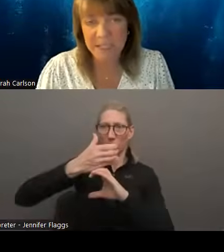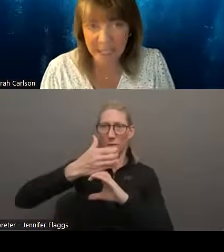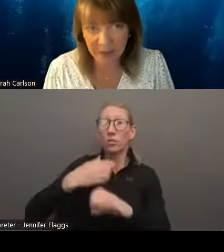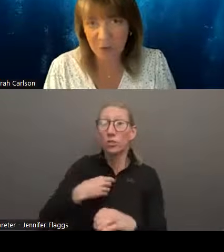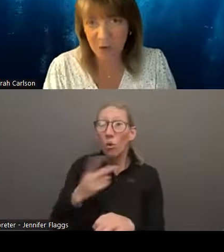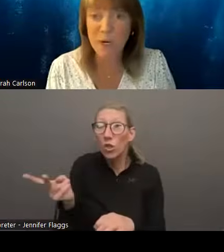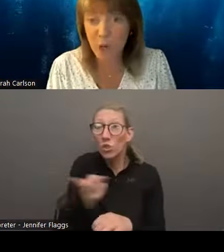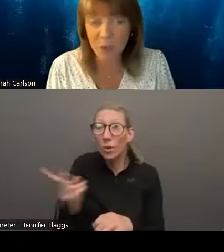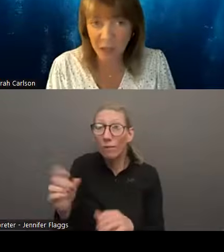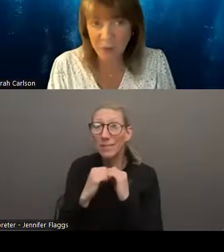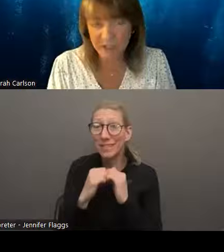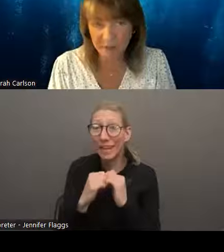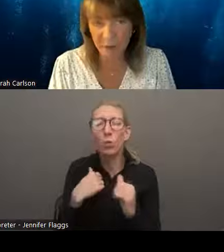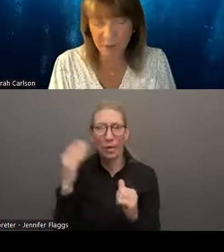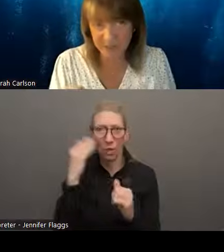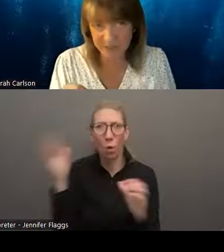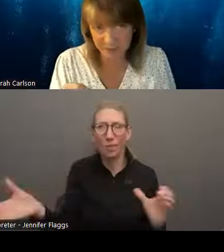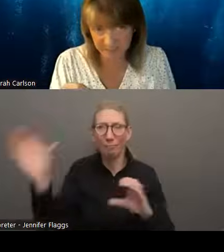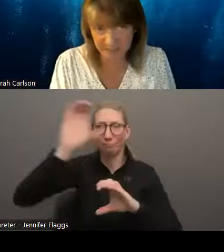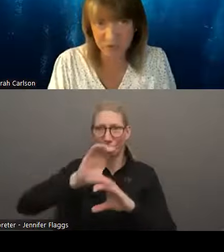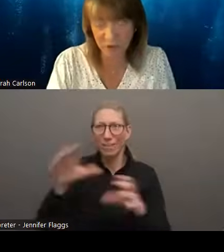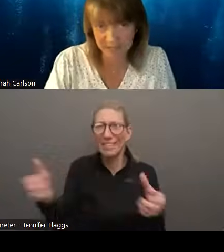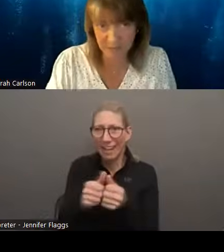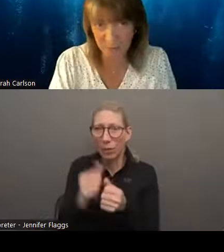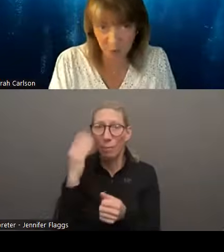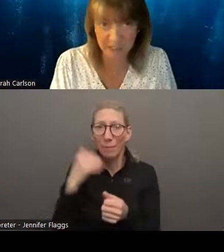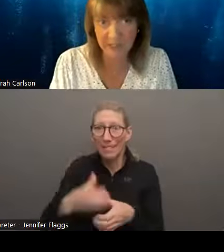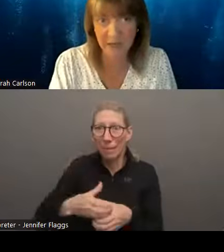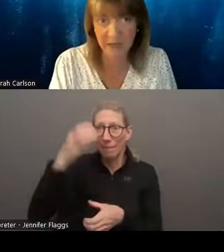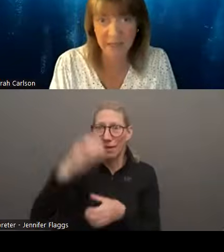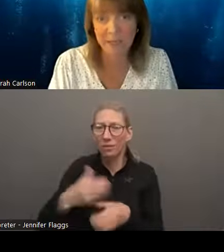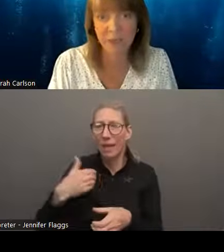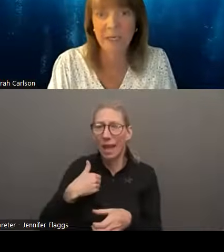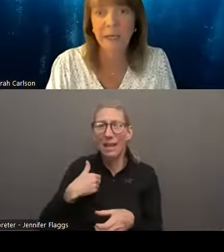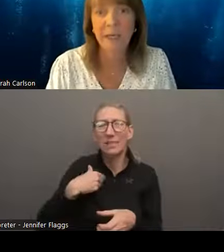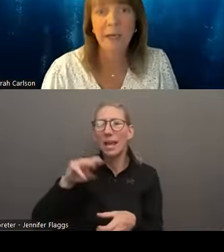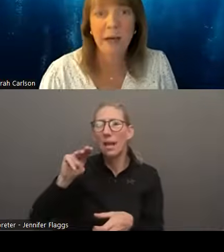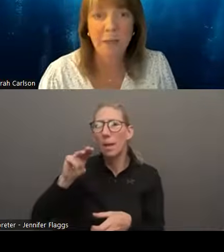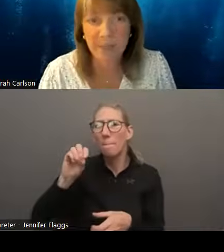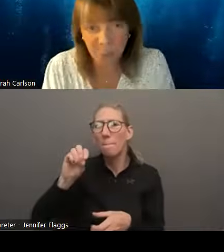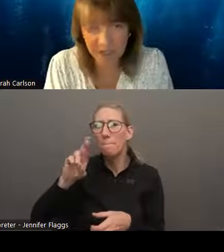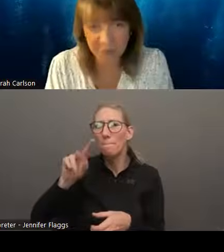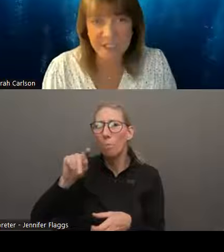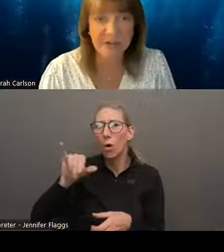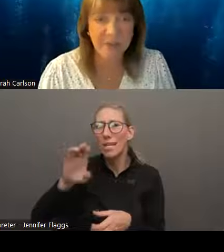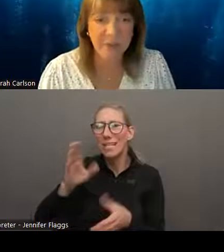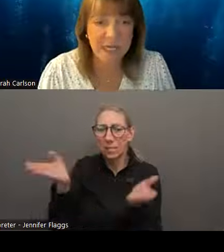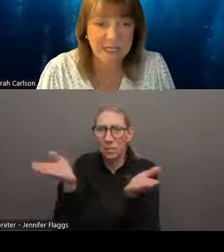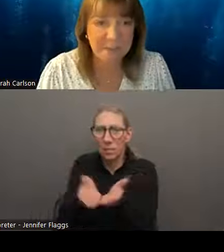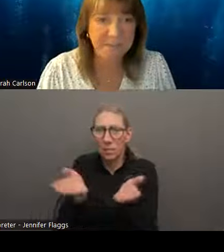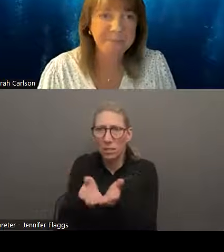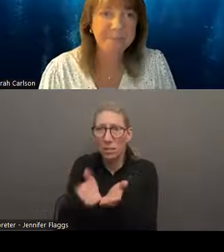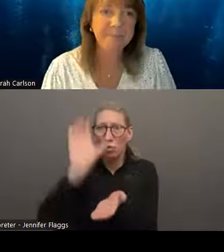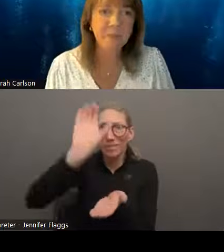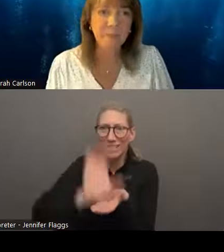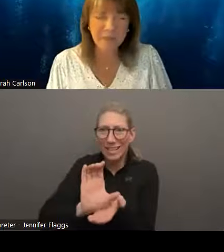items together, and we know they go together because the pedestal has a mortise cut into it that would have received the